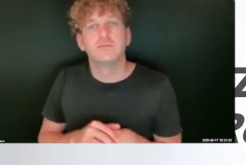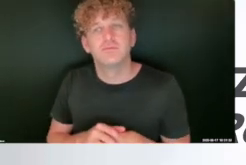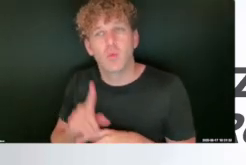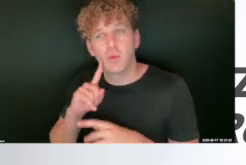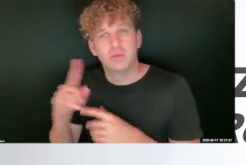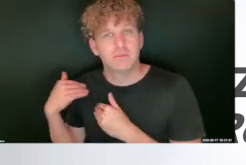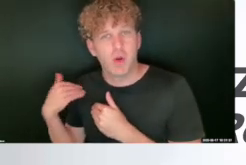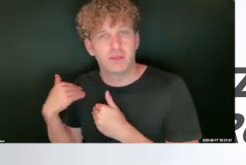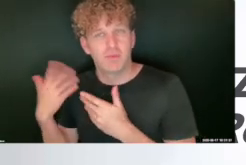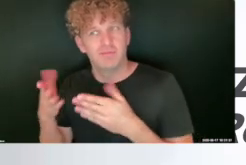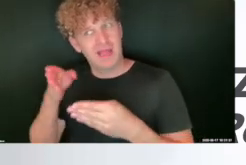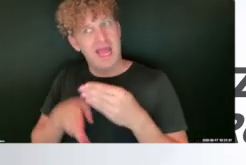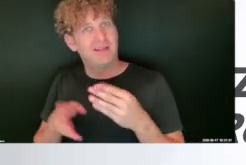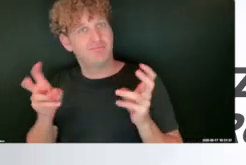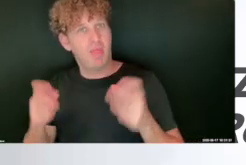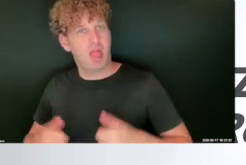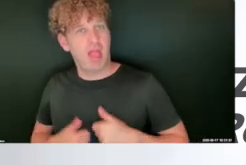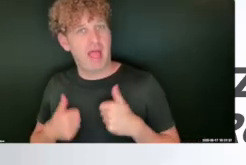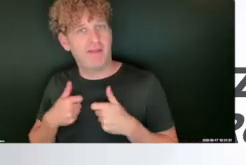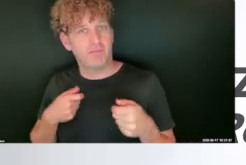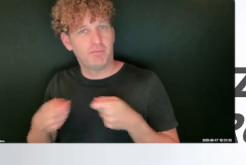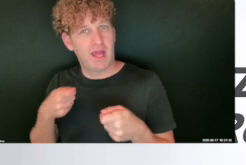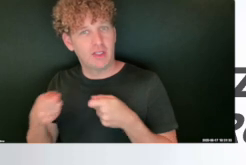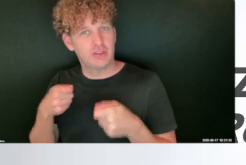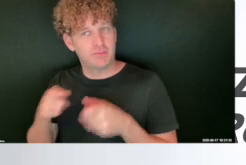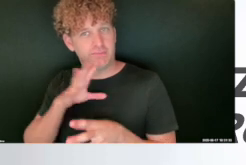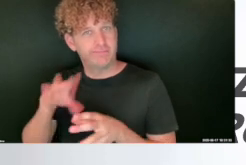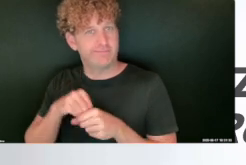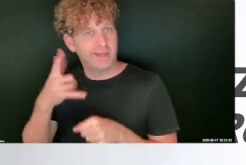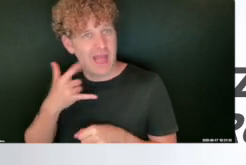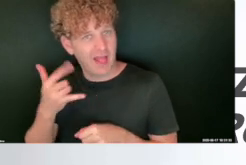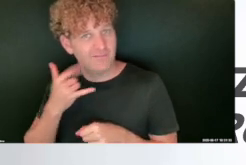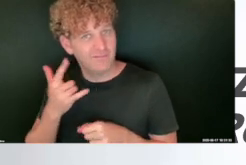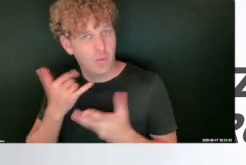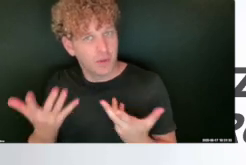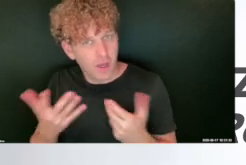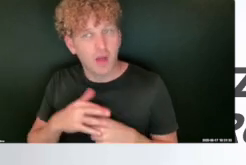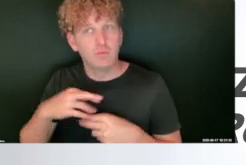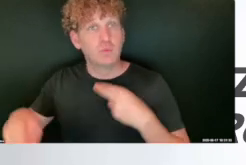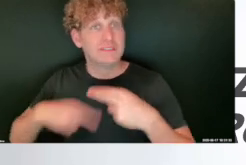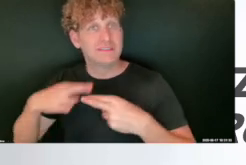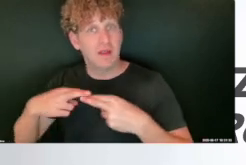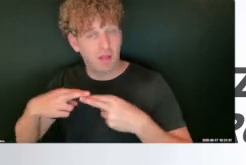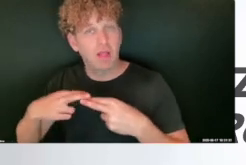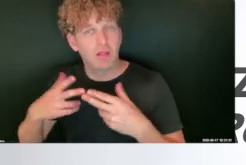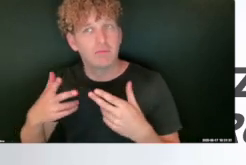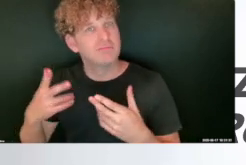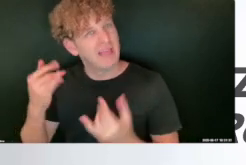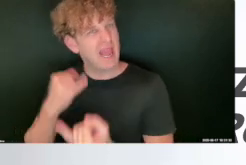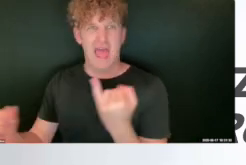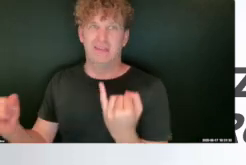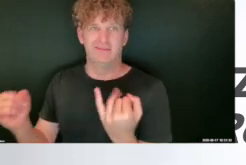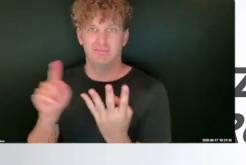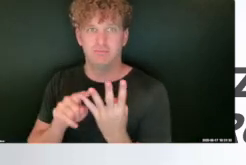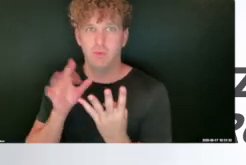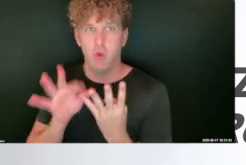repair. This pathway maximizes the available resources of the repair facility where